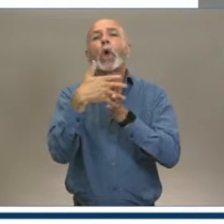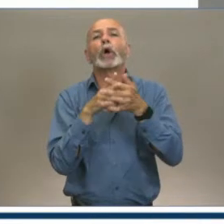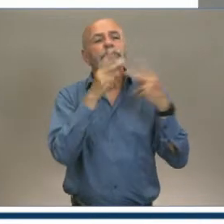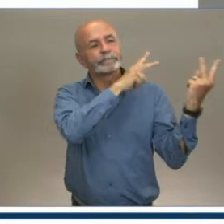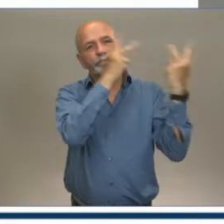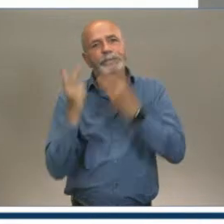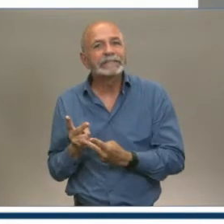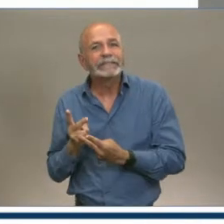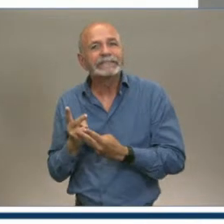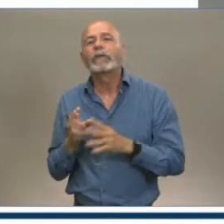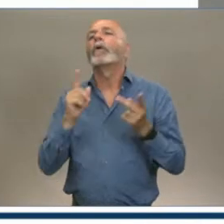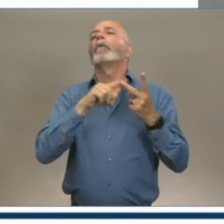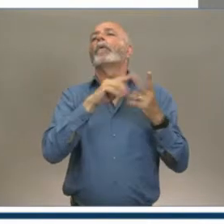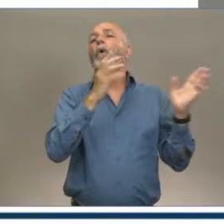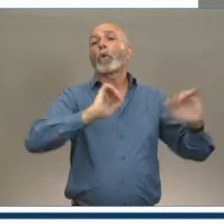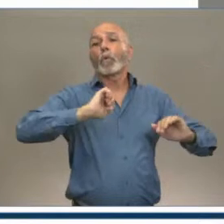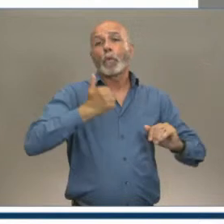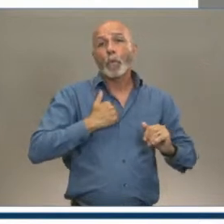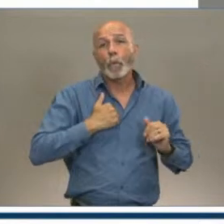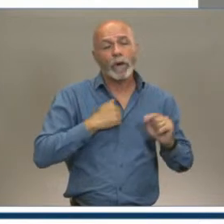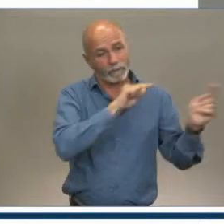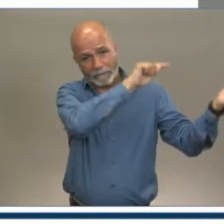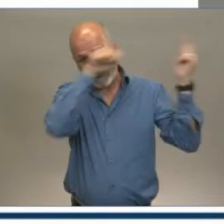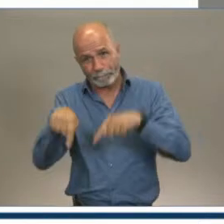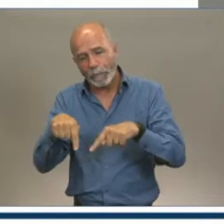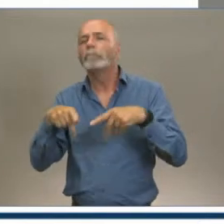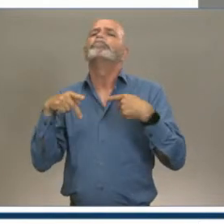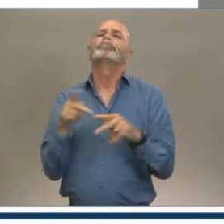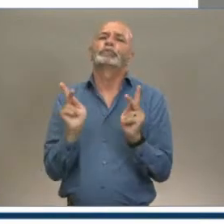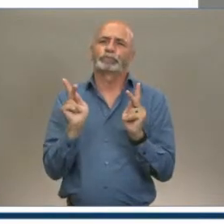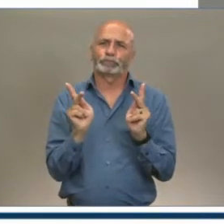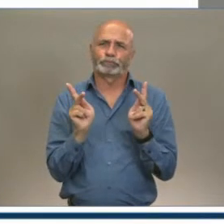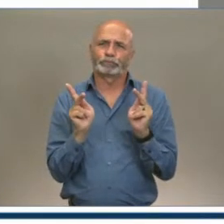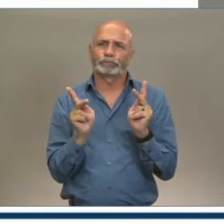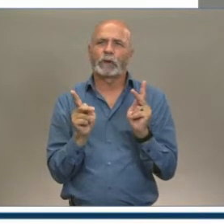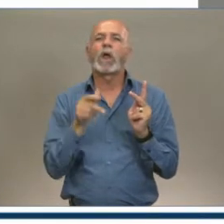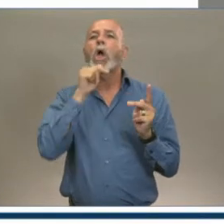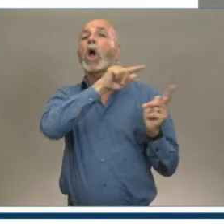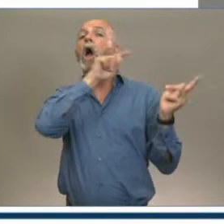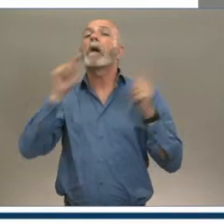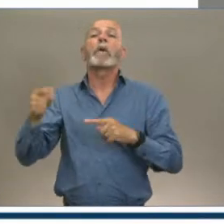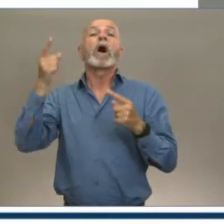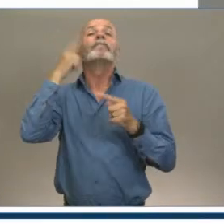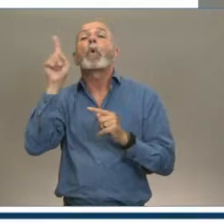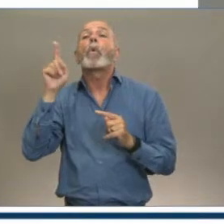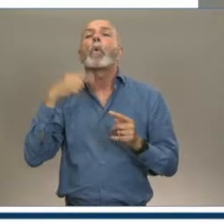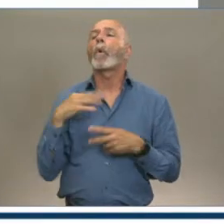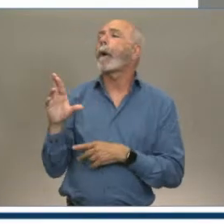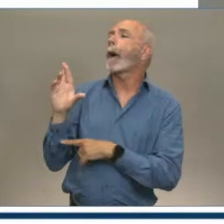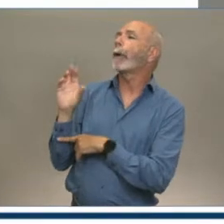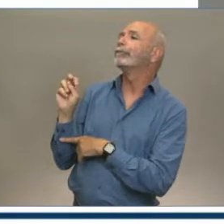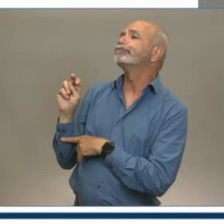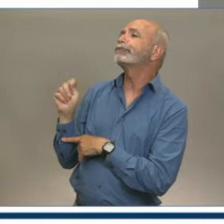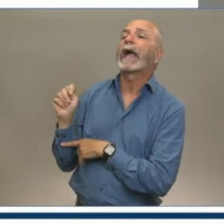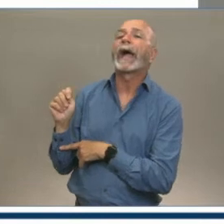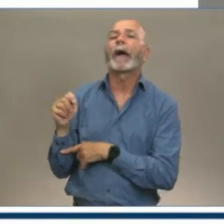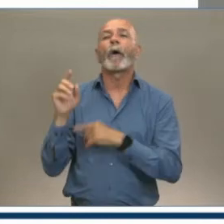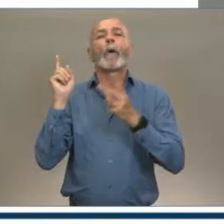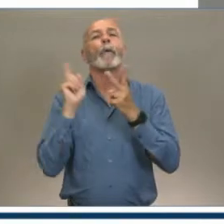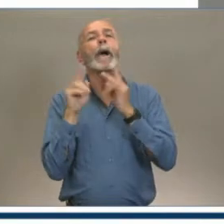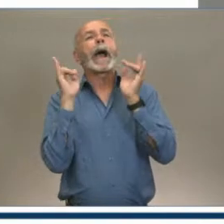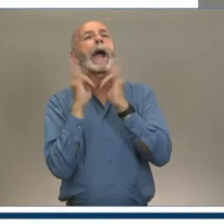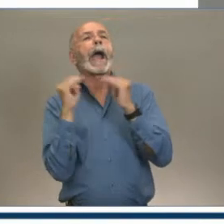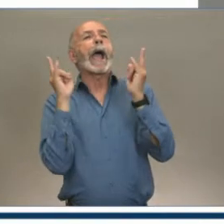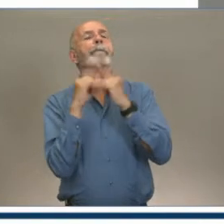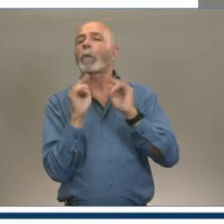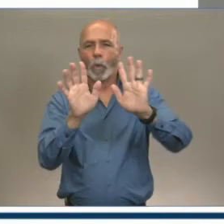yet include people coming to rented or leased seasonal residences like cottages or RVs at campsites. And